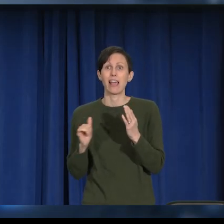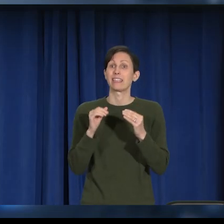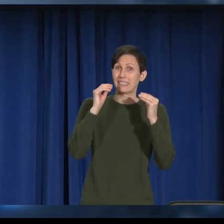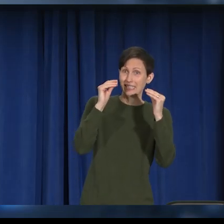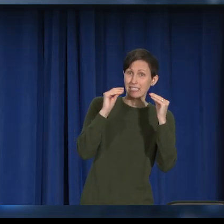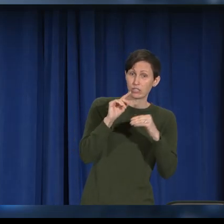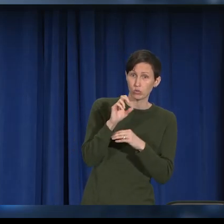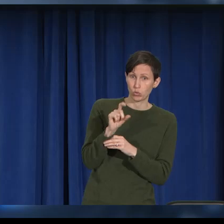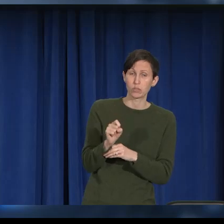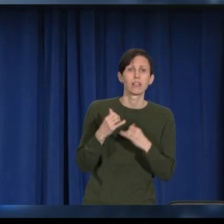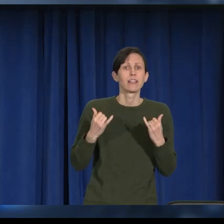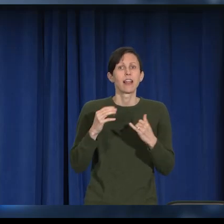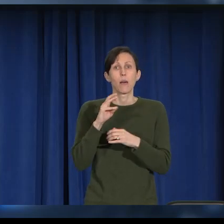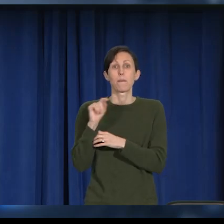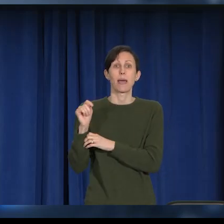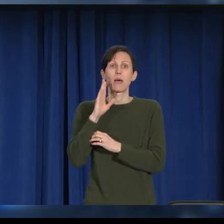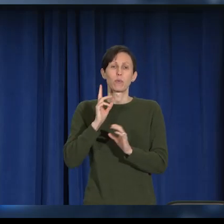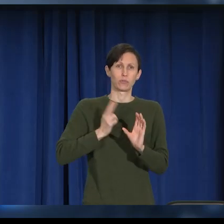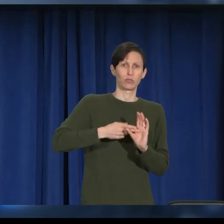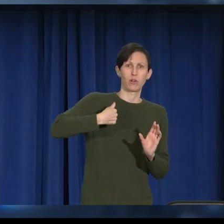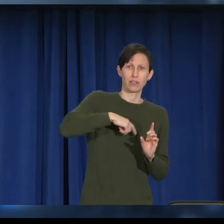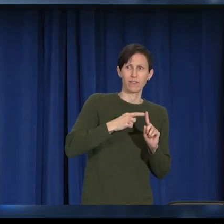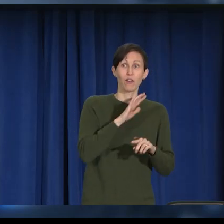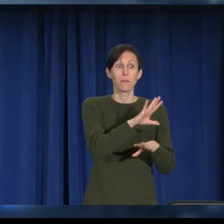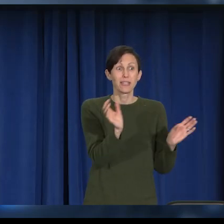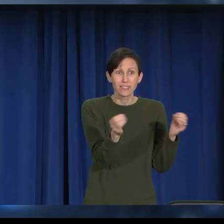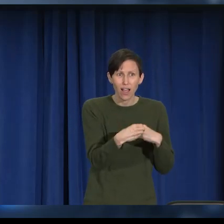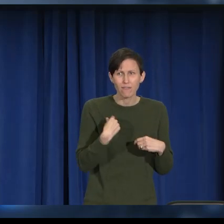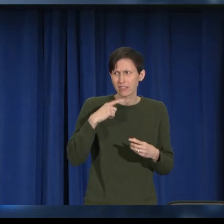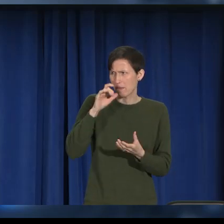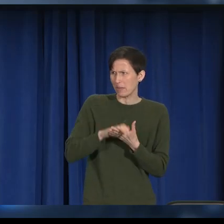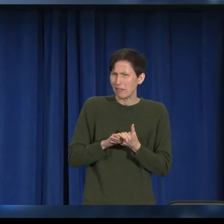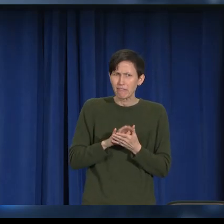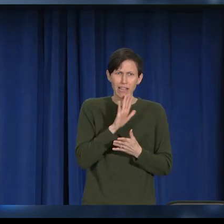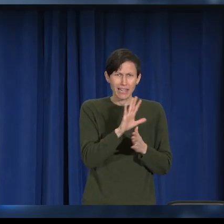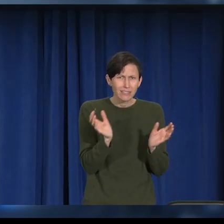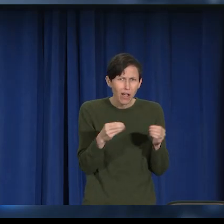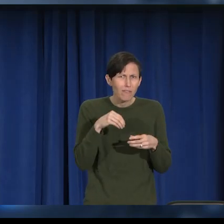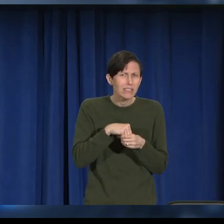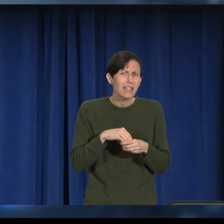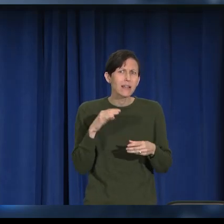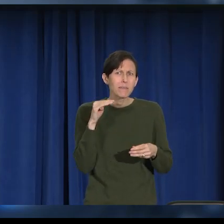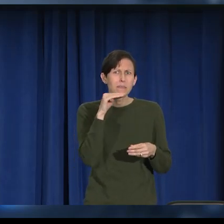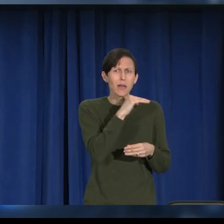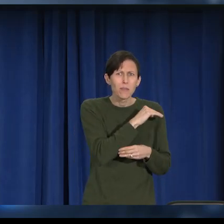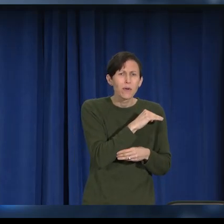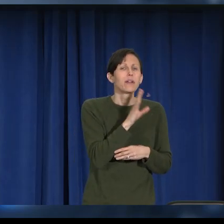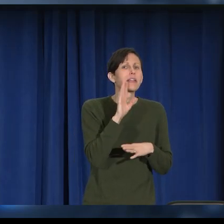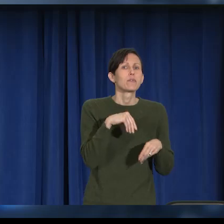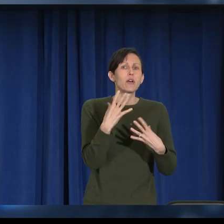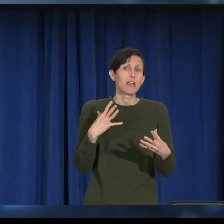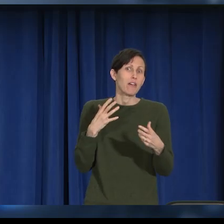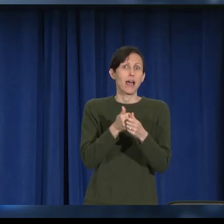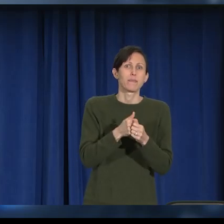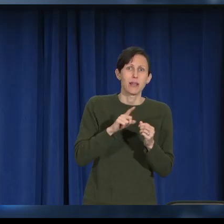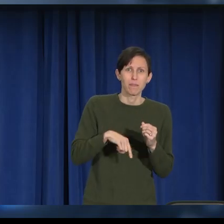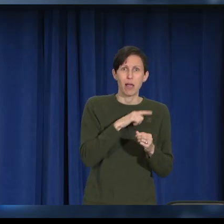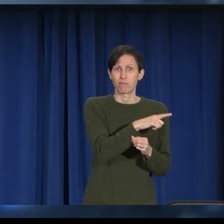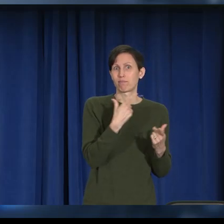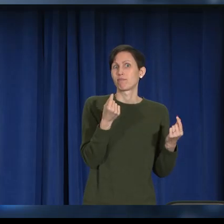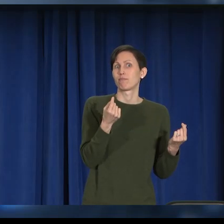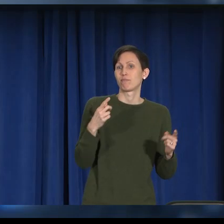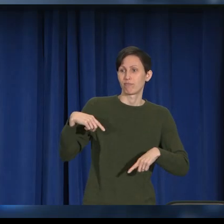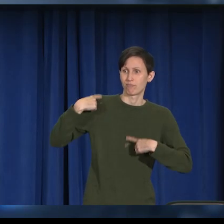this time, we're going to have Matt join us from his office, I believe his office in Melbourne, and he's going to give us a little update what they've been up to. Thank you.